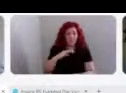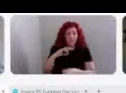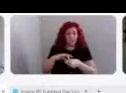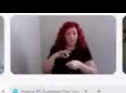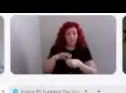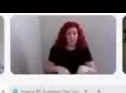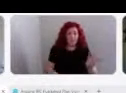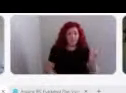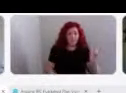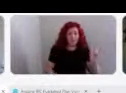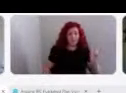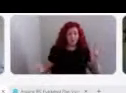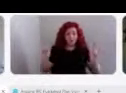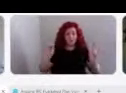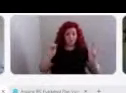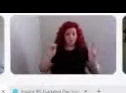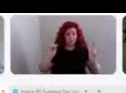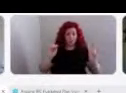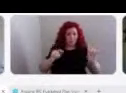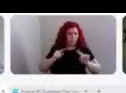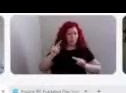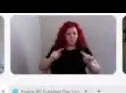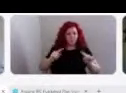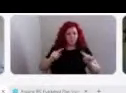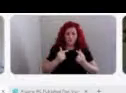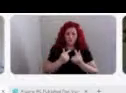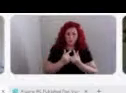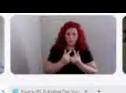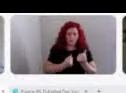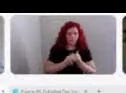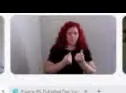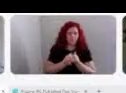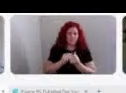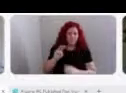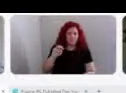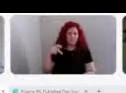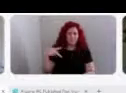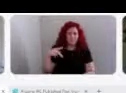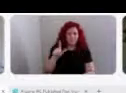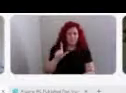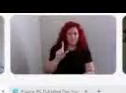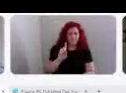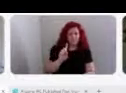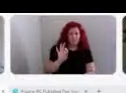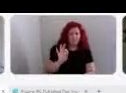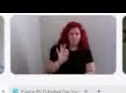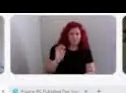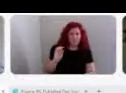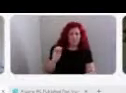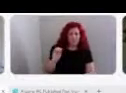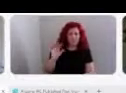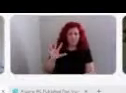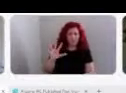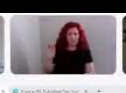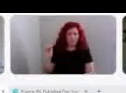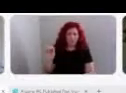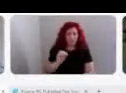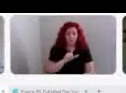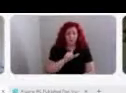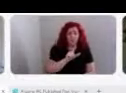zero and we're a diverse group to endorse the maps ldf-0050 and ldf-0051